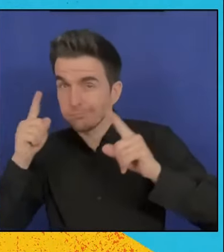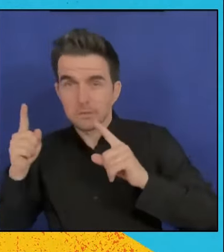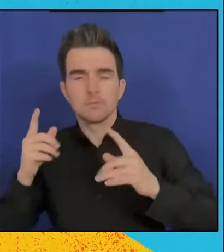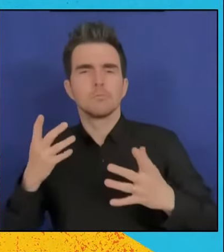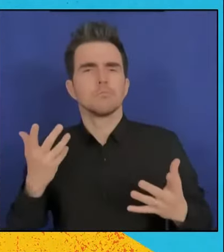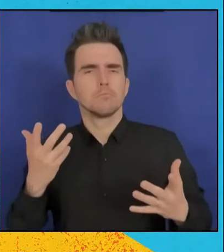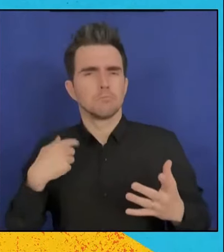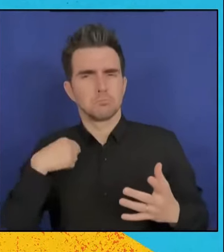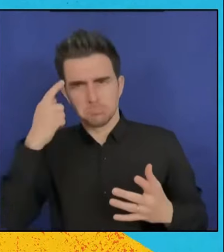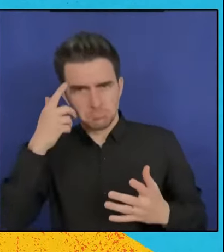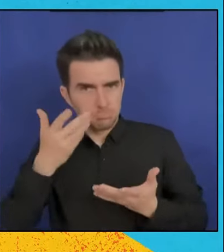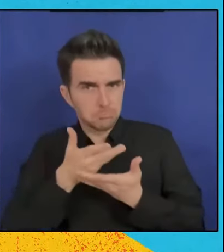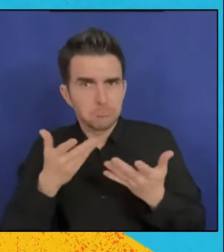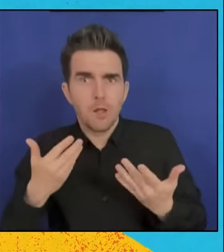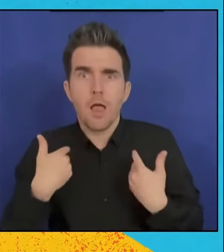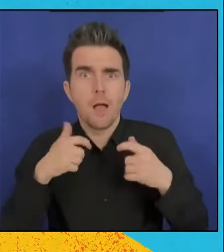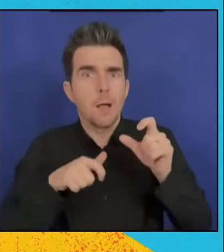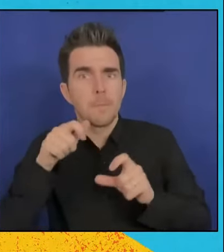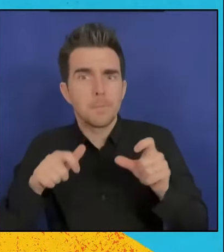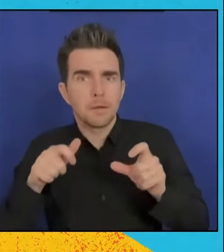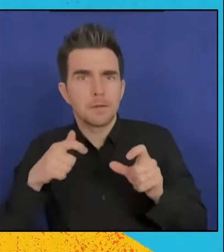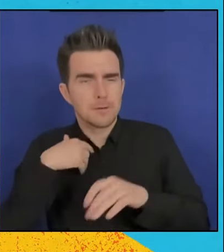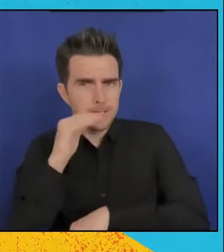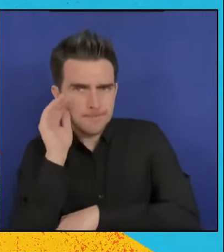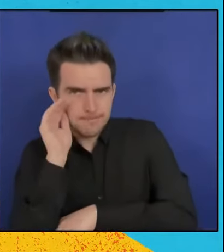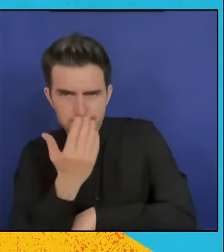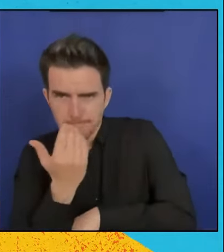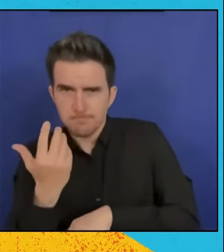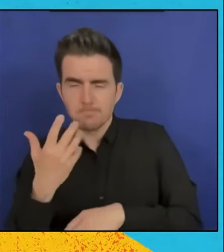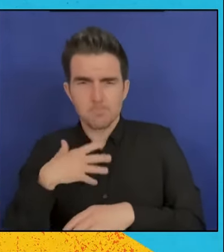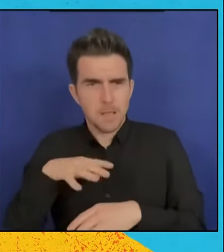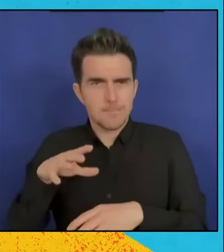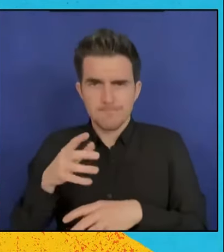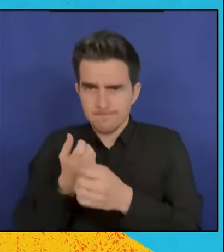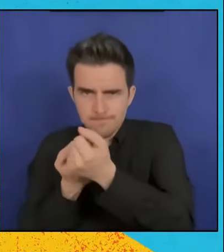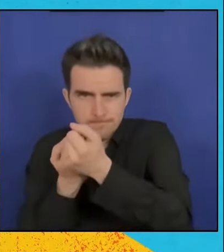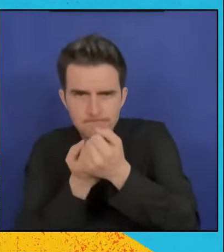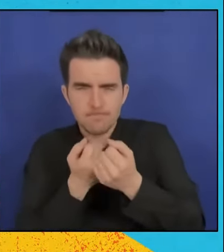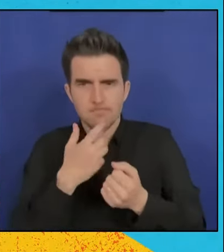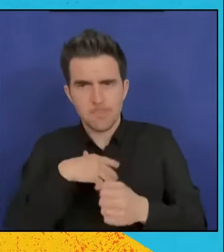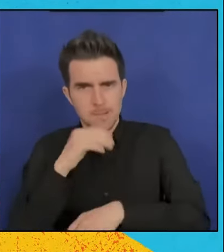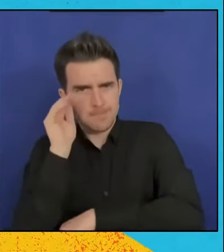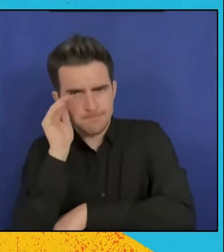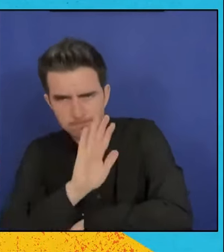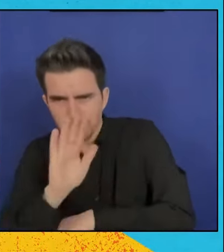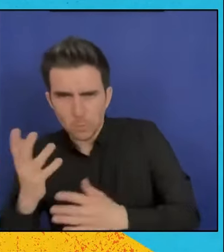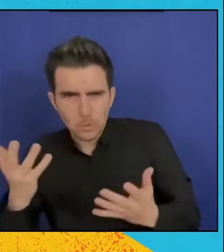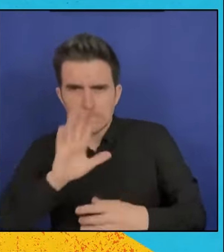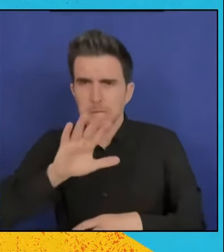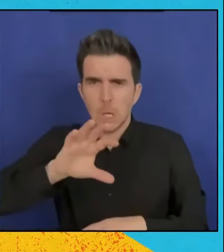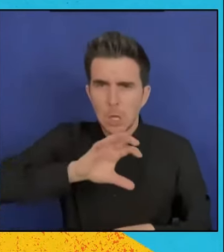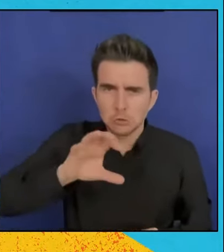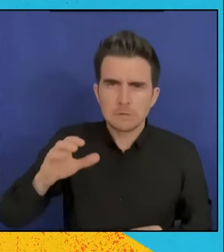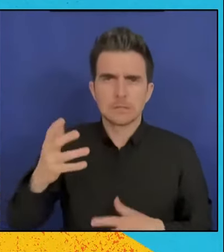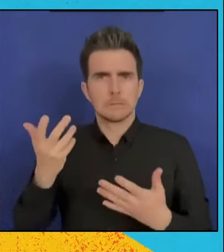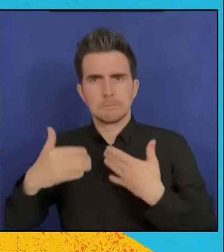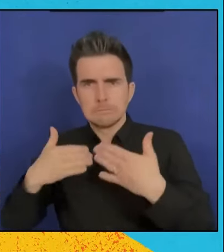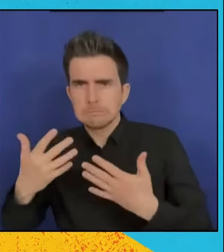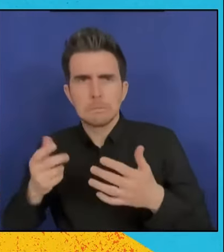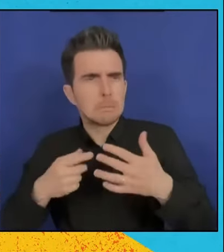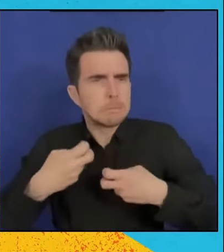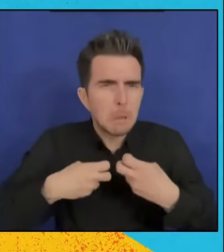change? And we have taken a number of very deliberate steps, which is also to learn that it's not just a listening exercise,